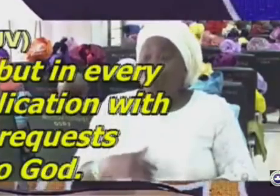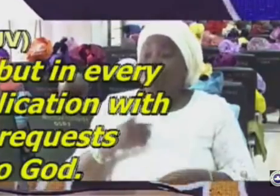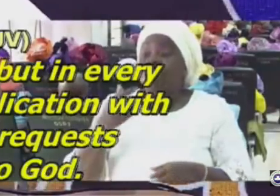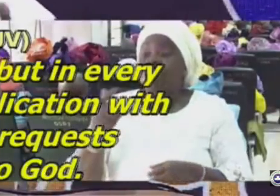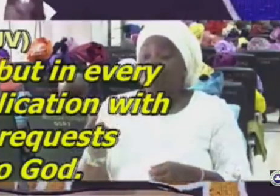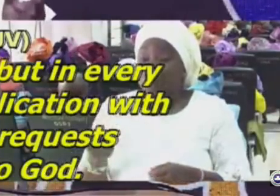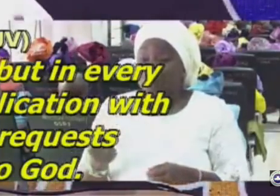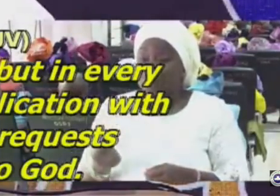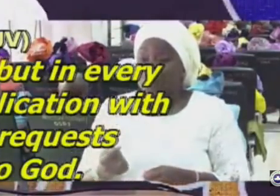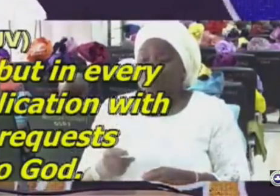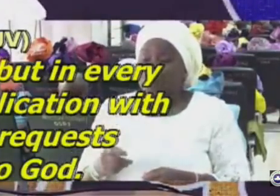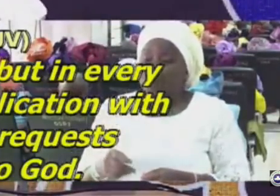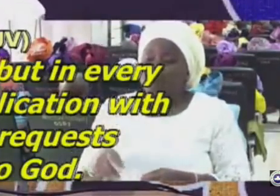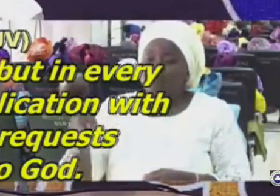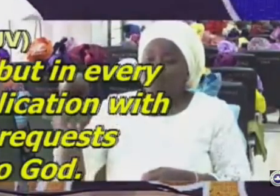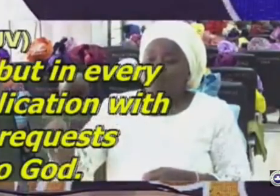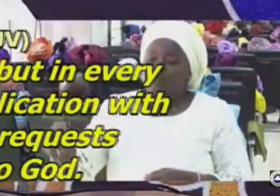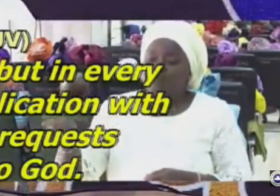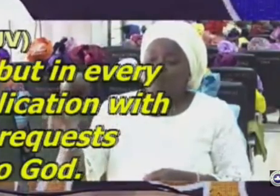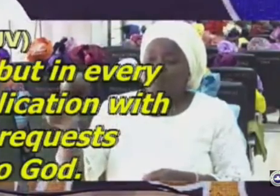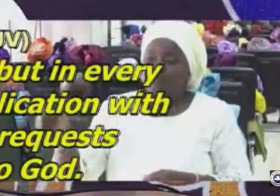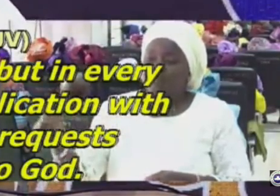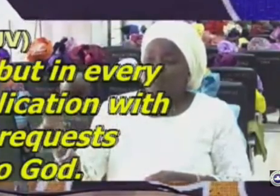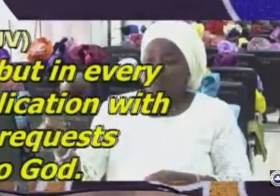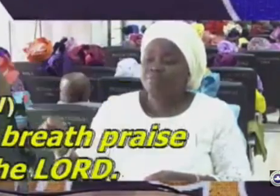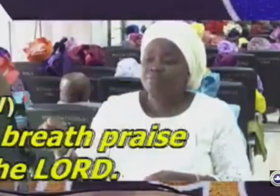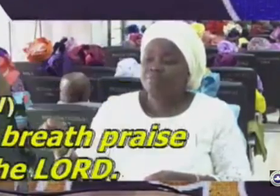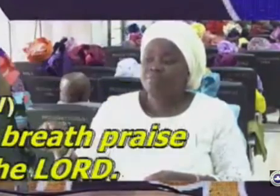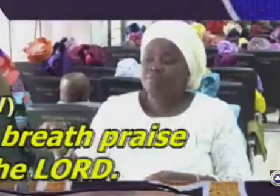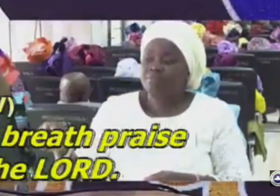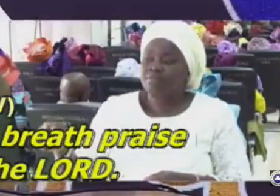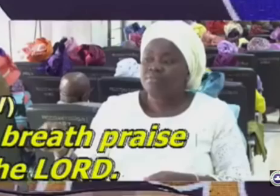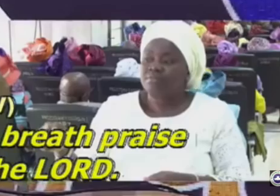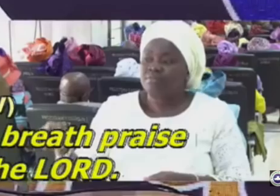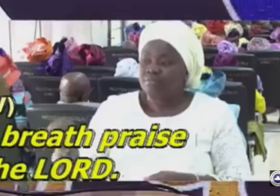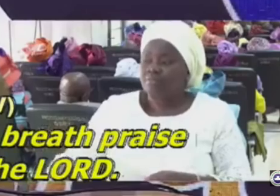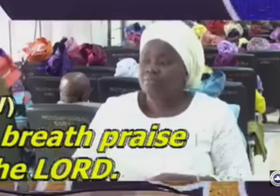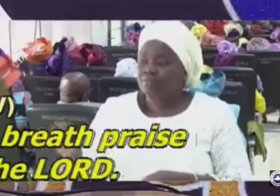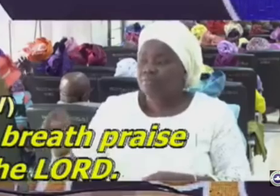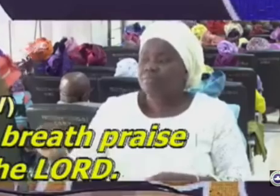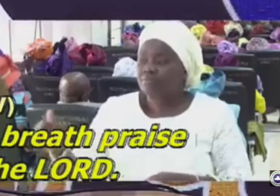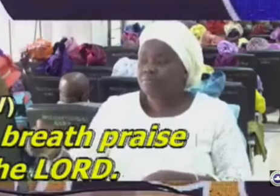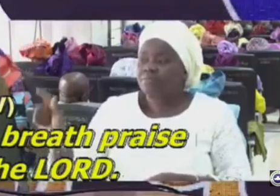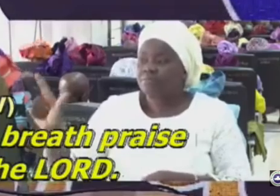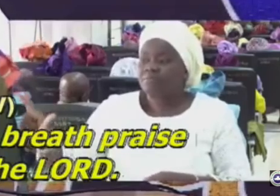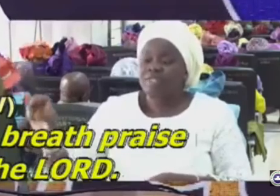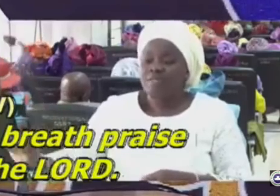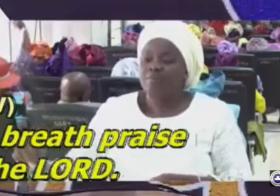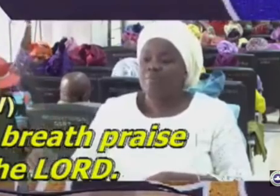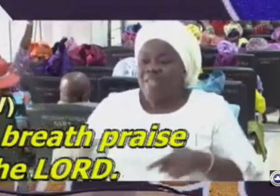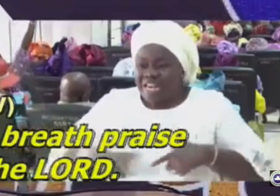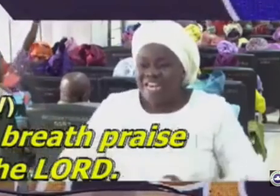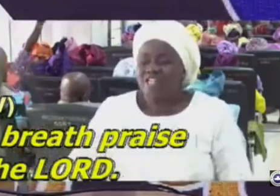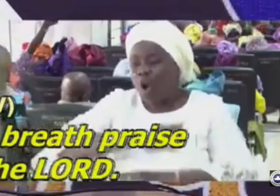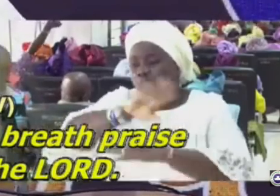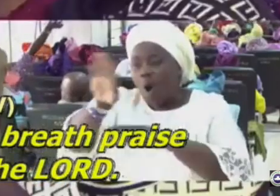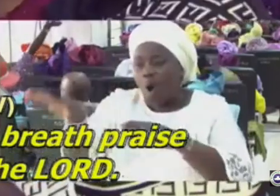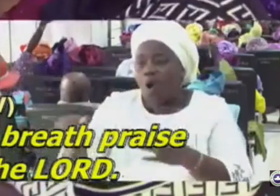Psalm 150 verse 6 says, let all things that have breath praise the